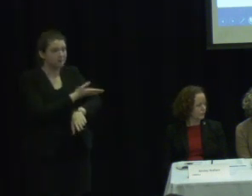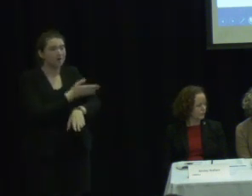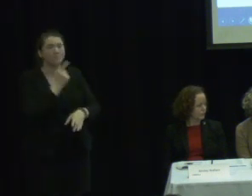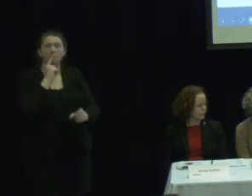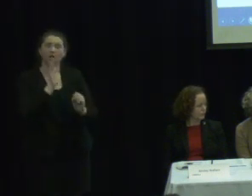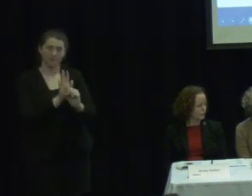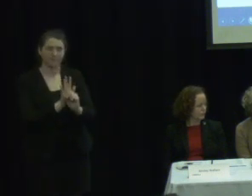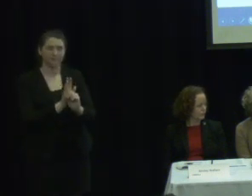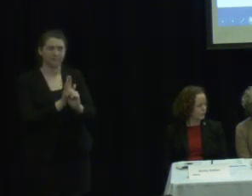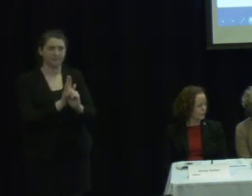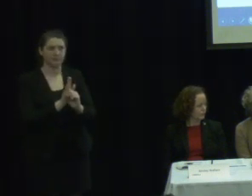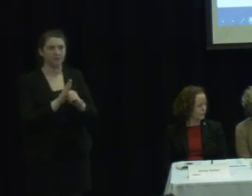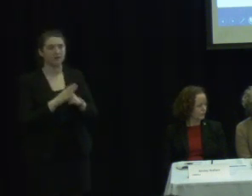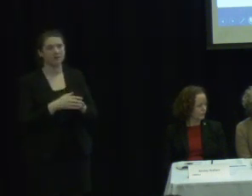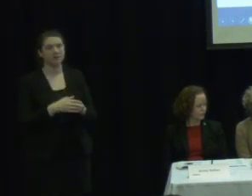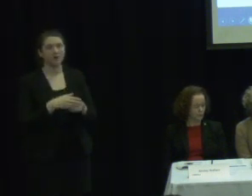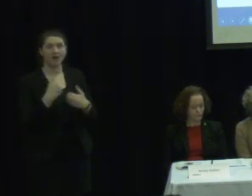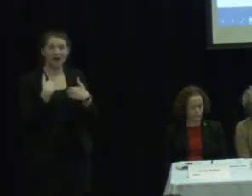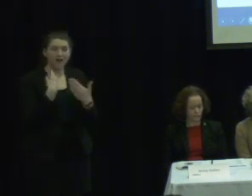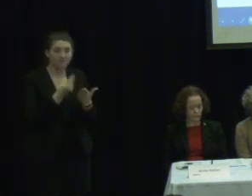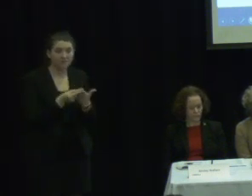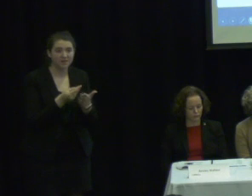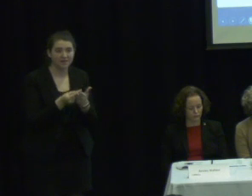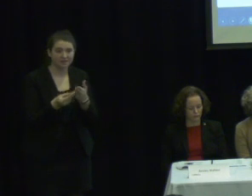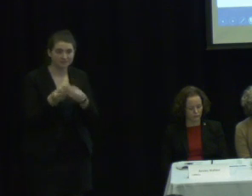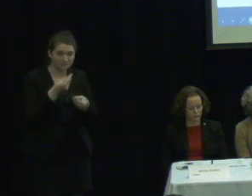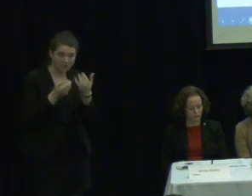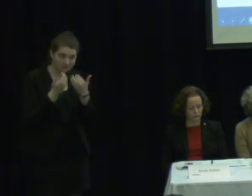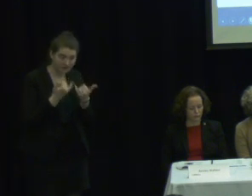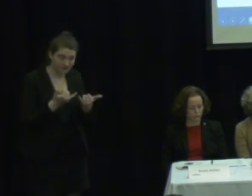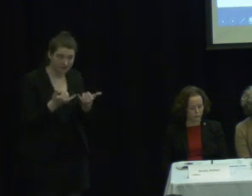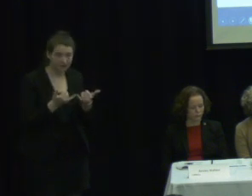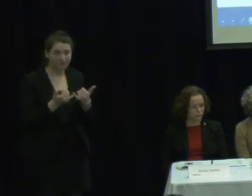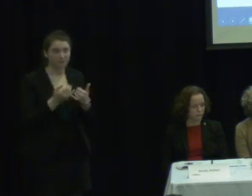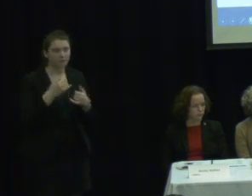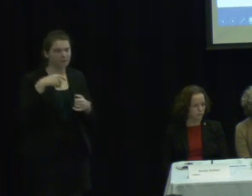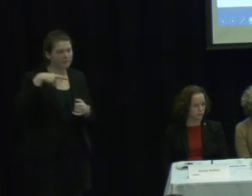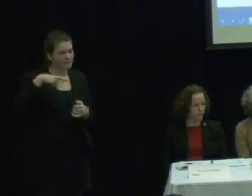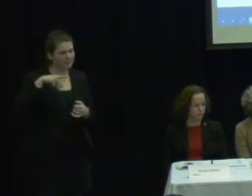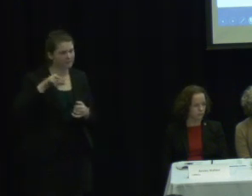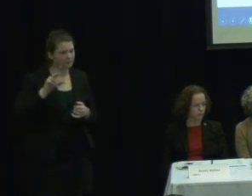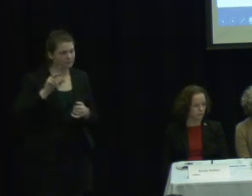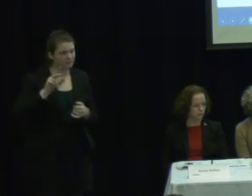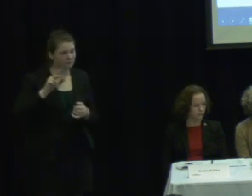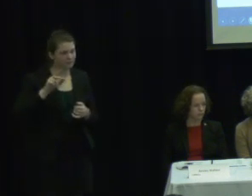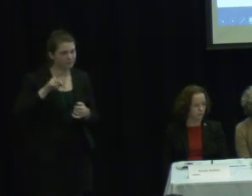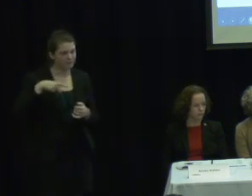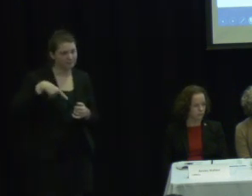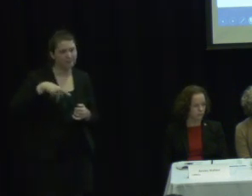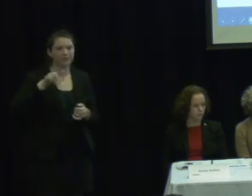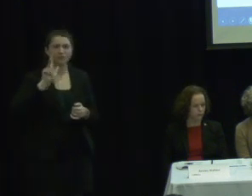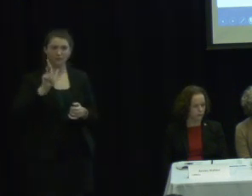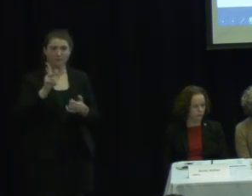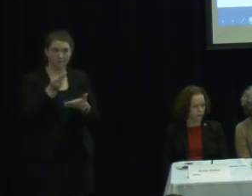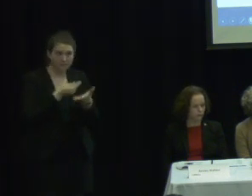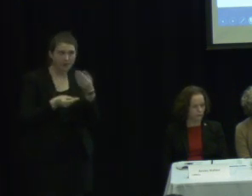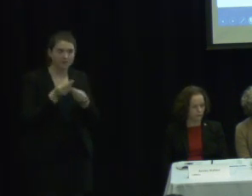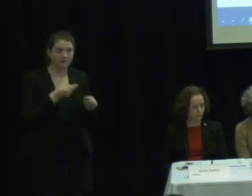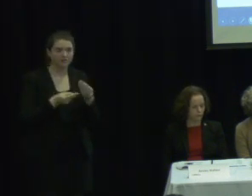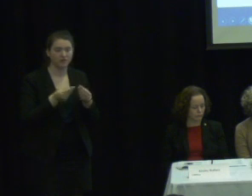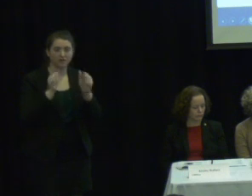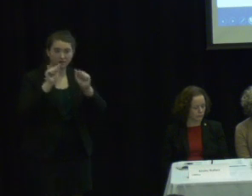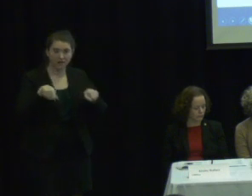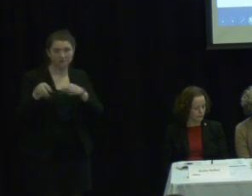promise. We have money in the budget of the P3 project to relocate services and to relocate